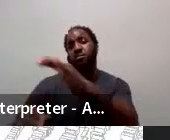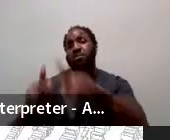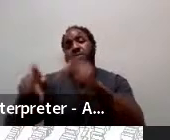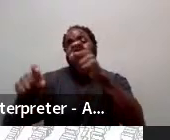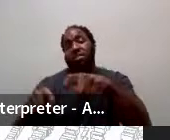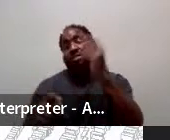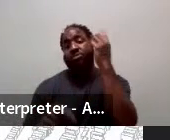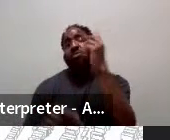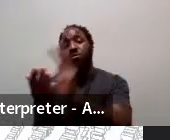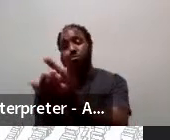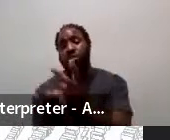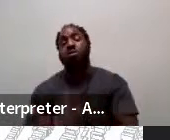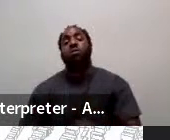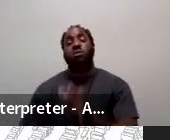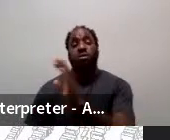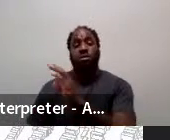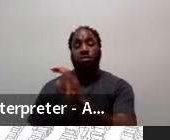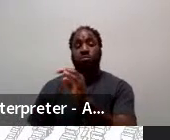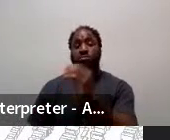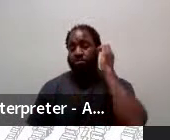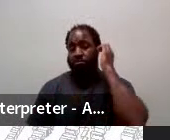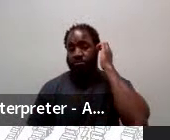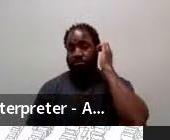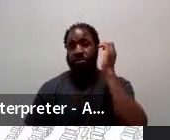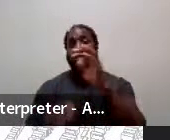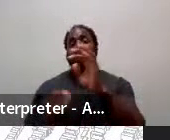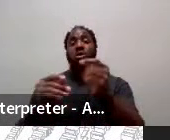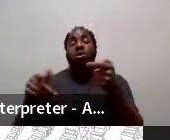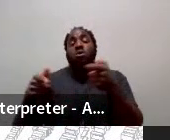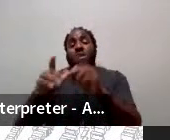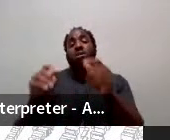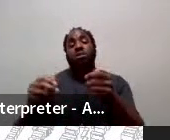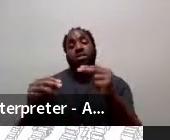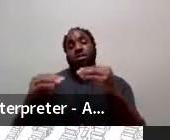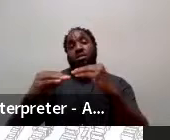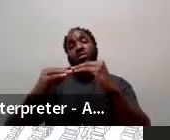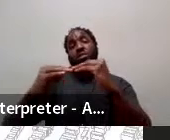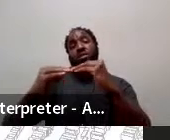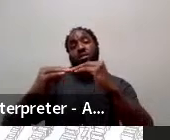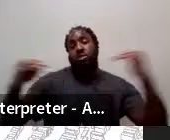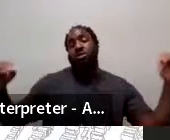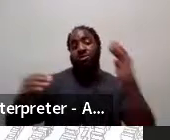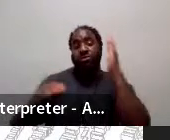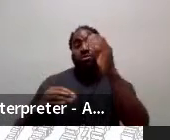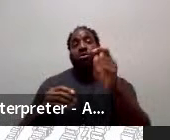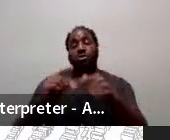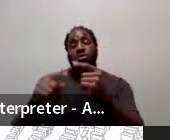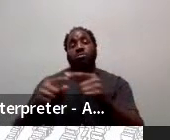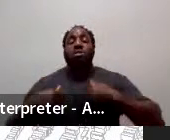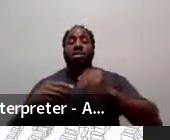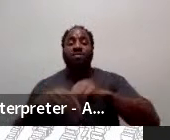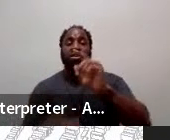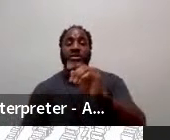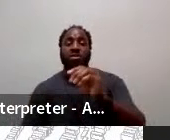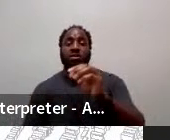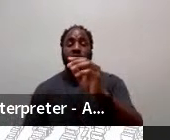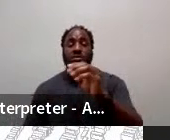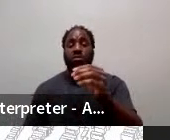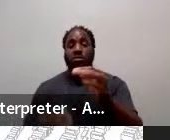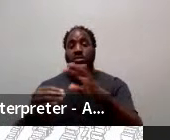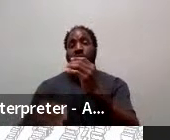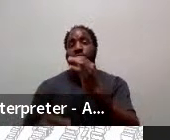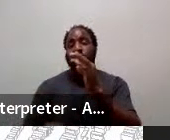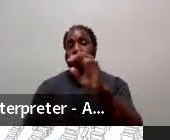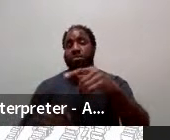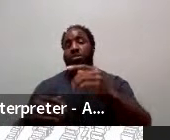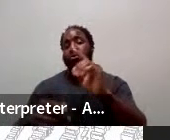transit access as the Metro North service will come online in 2027. It's important to note, while we're going to discuss the